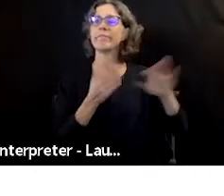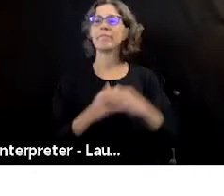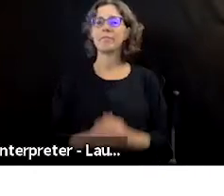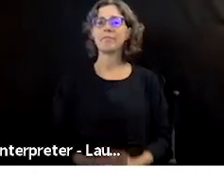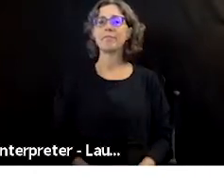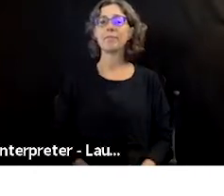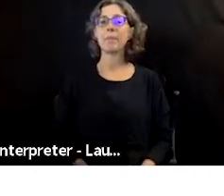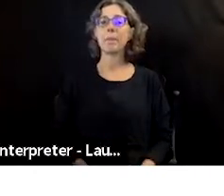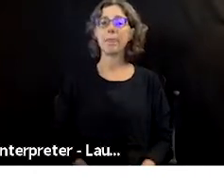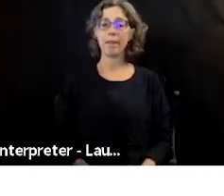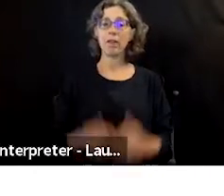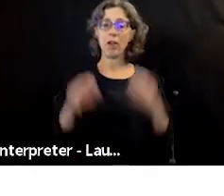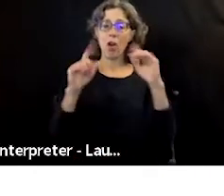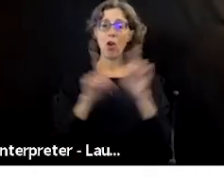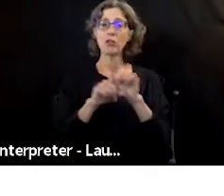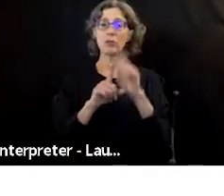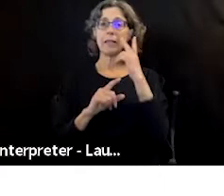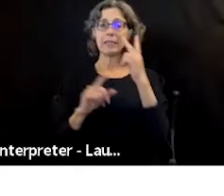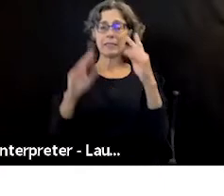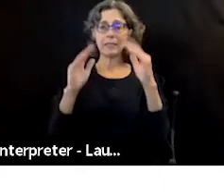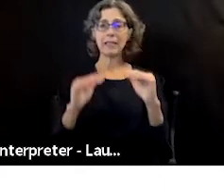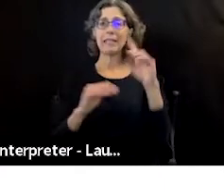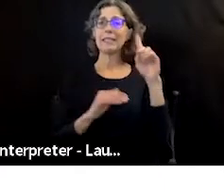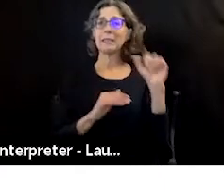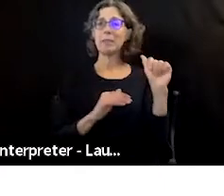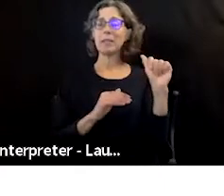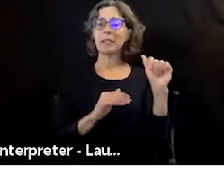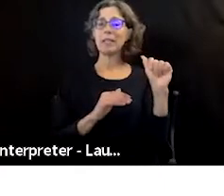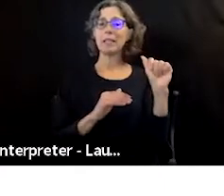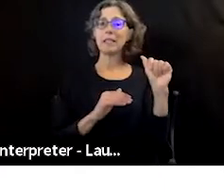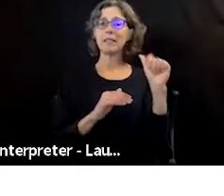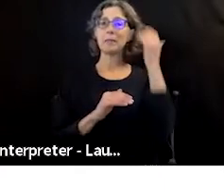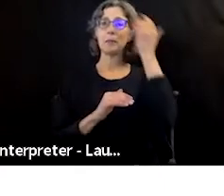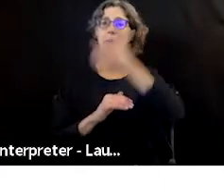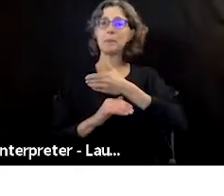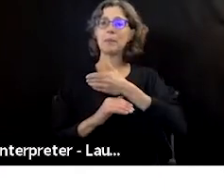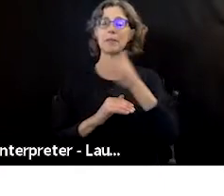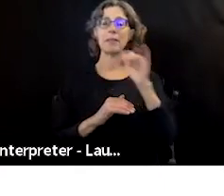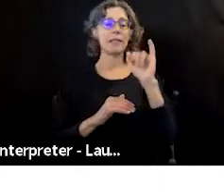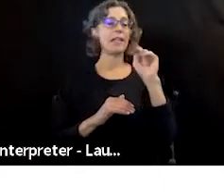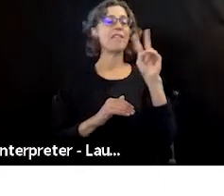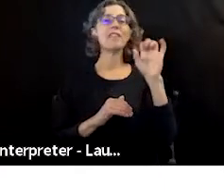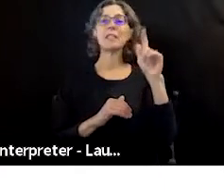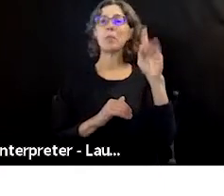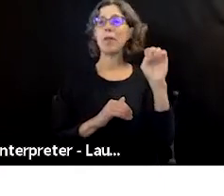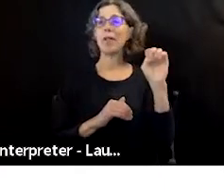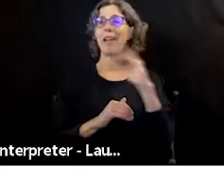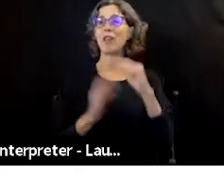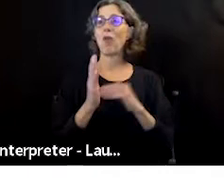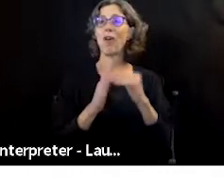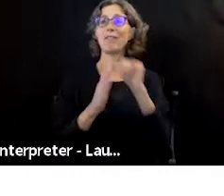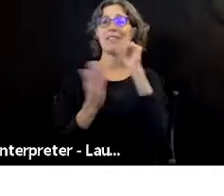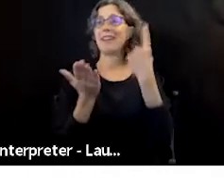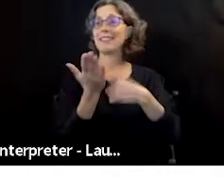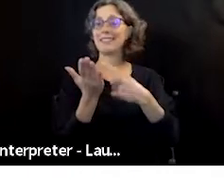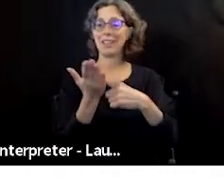Mm-hmm. And I also see that disability is made invisible. And not discussed. And we can see that with